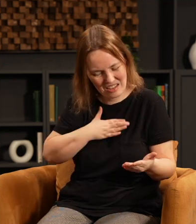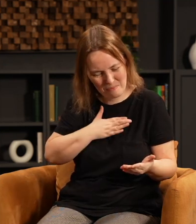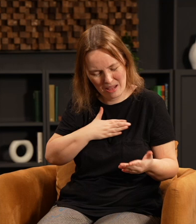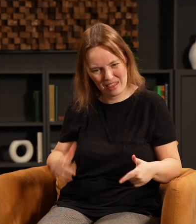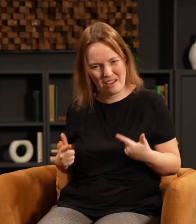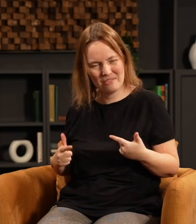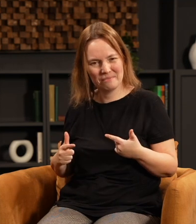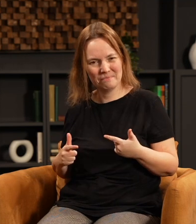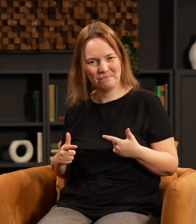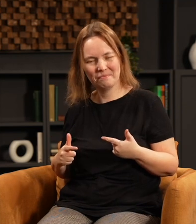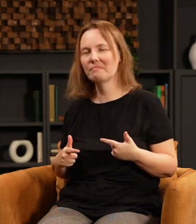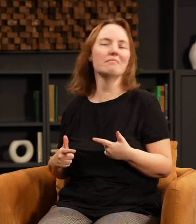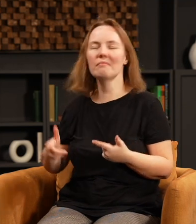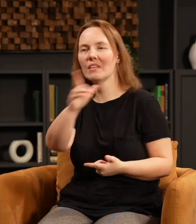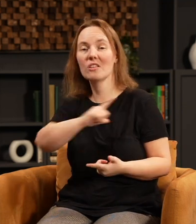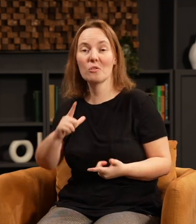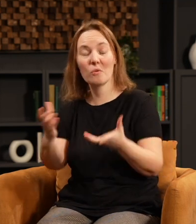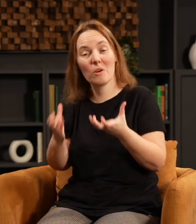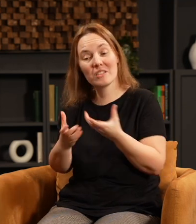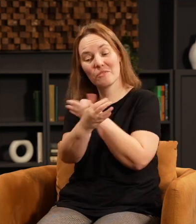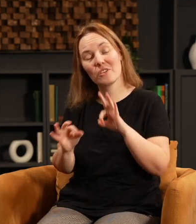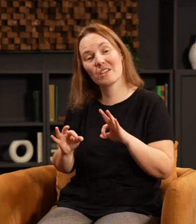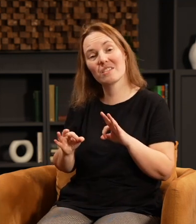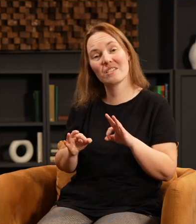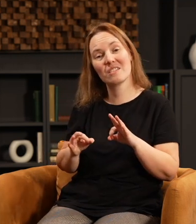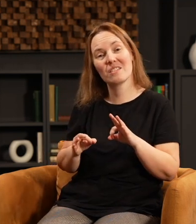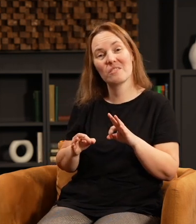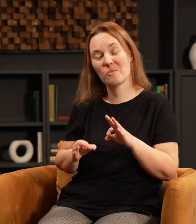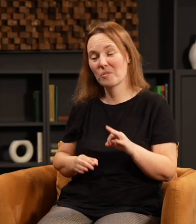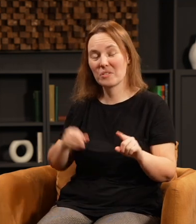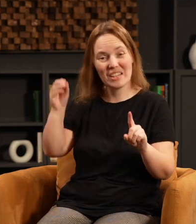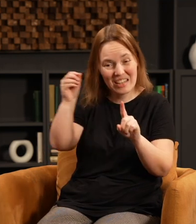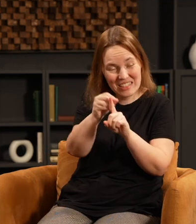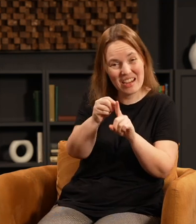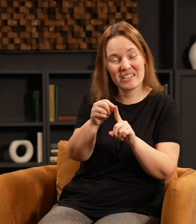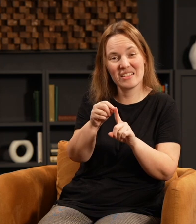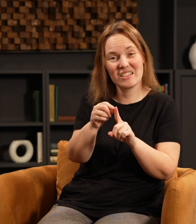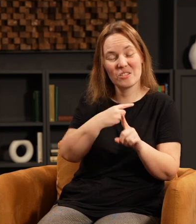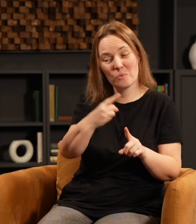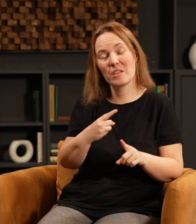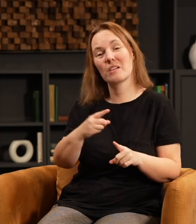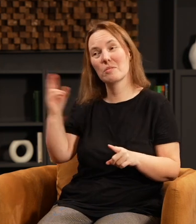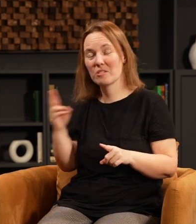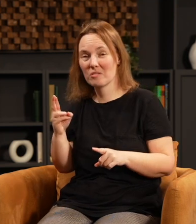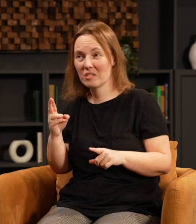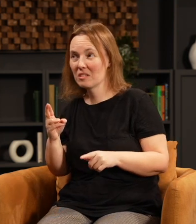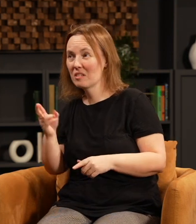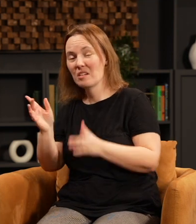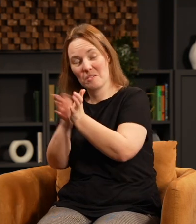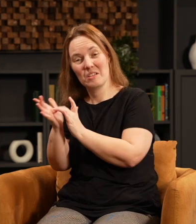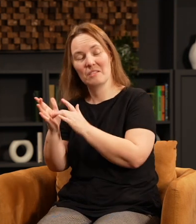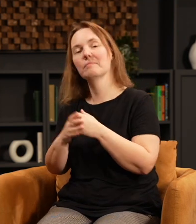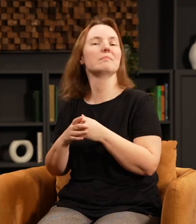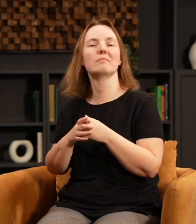that the Lord can't minister, but the Lord wants to free us from those attacks so that we are able to be useful to the master.